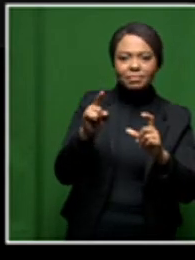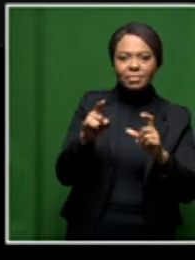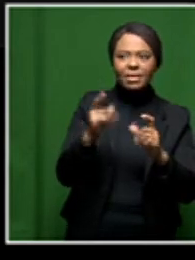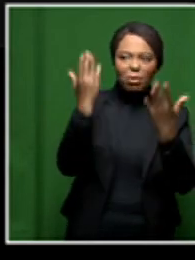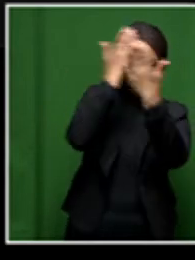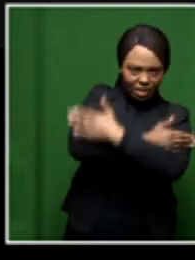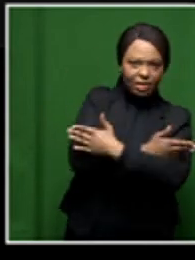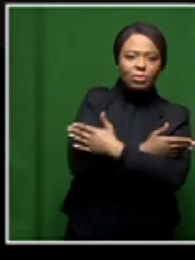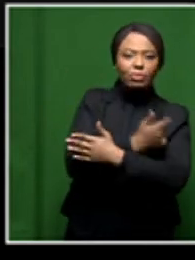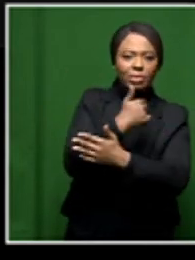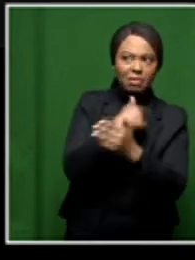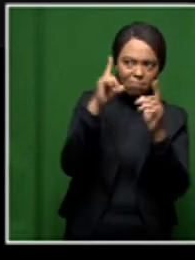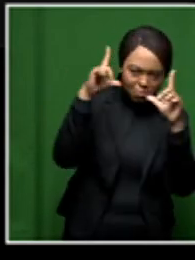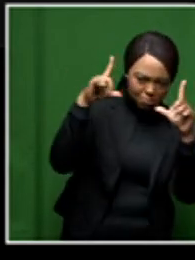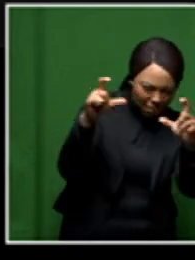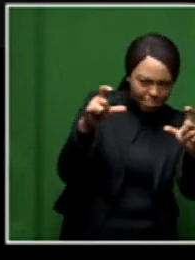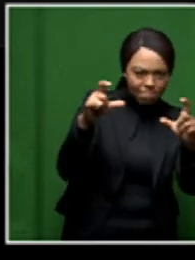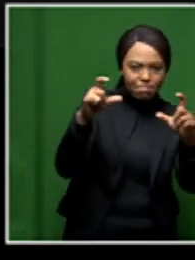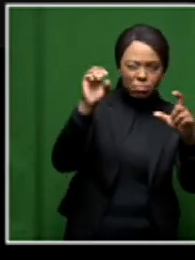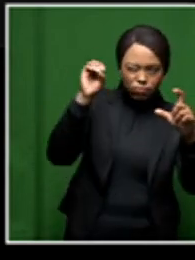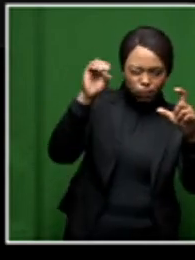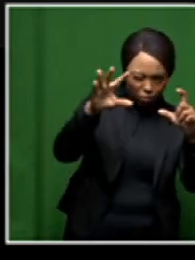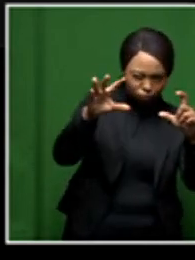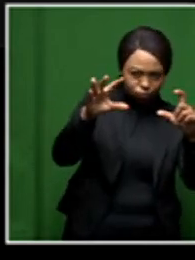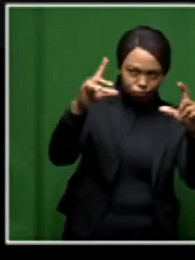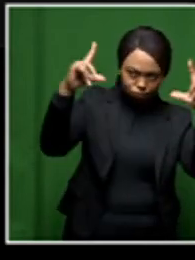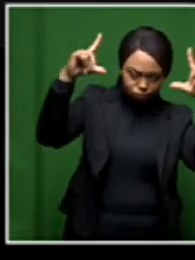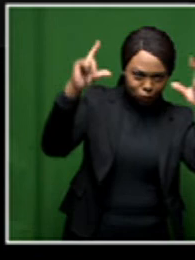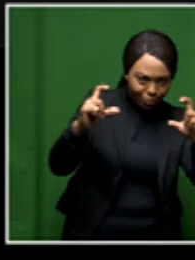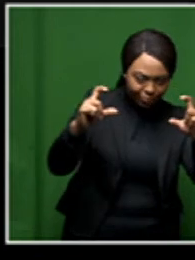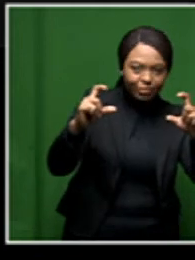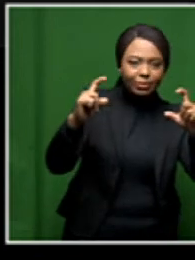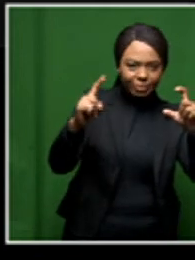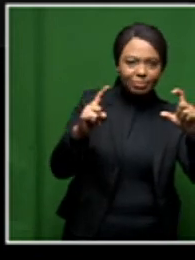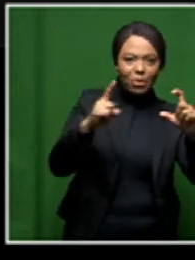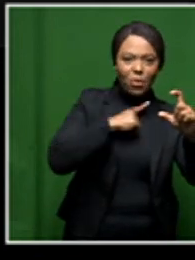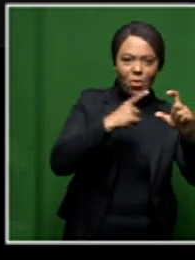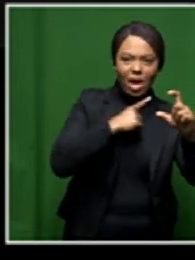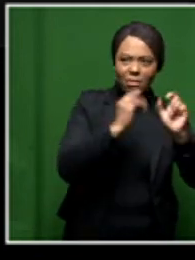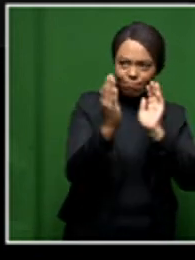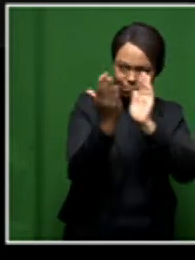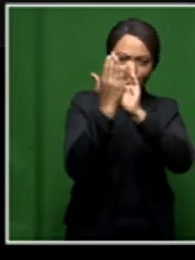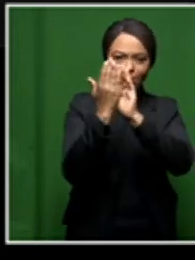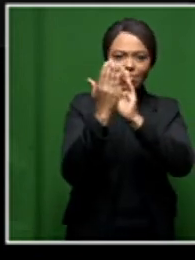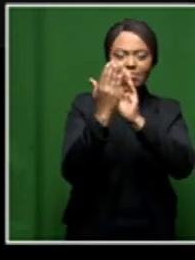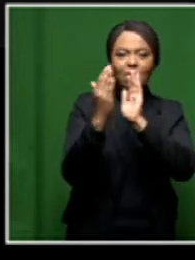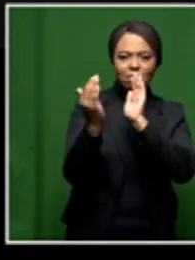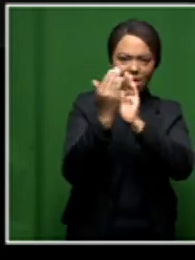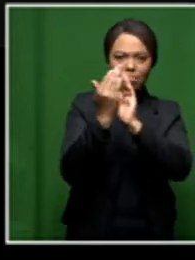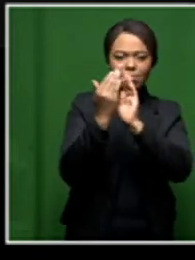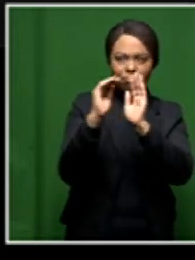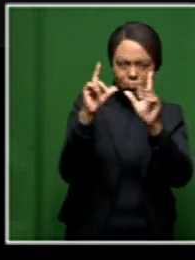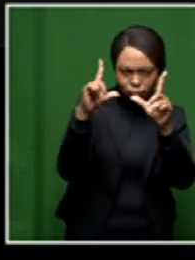night with the spotlight, and it just captures the intensity of the moment. It captures, that's one of the male